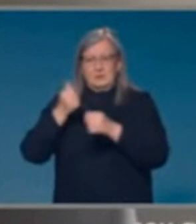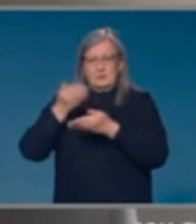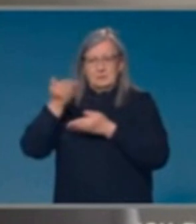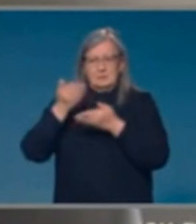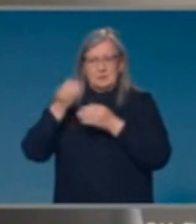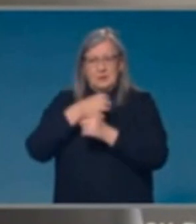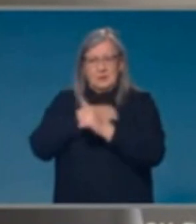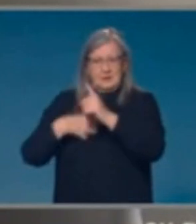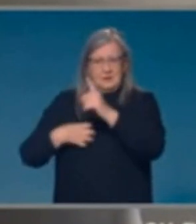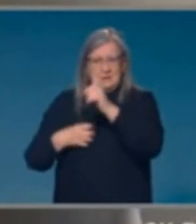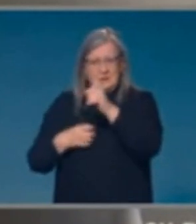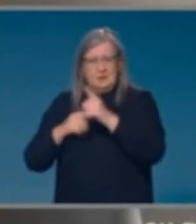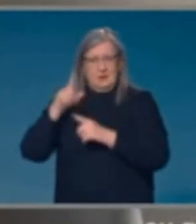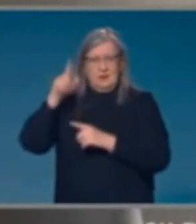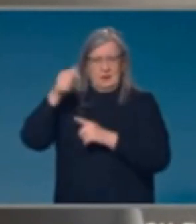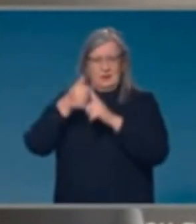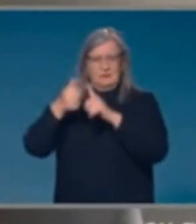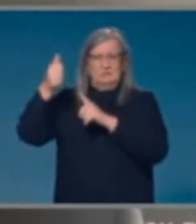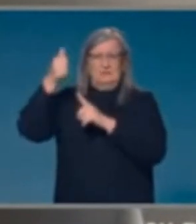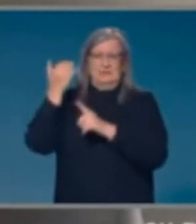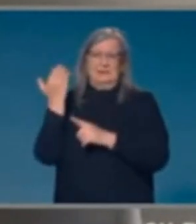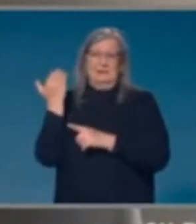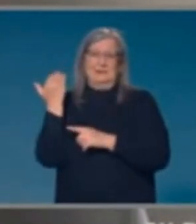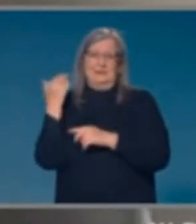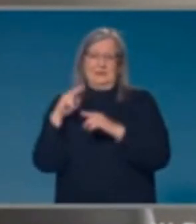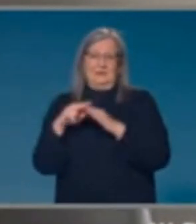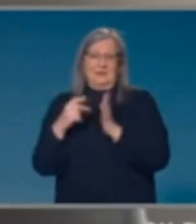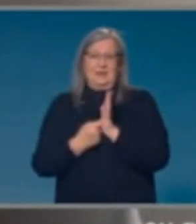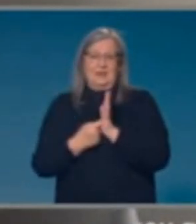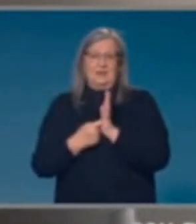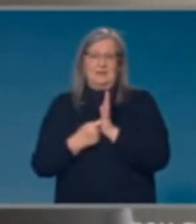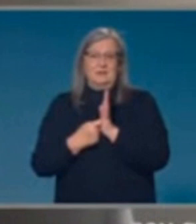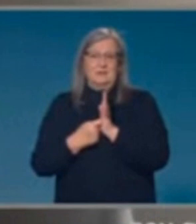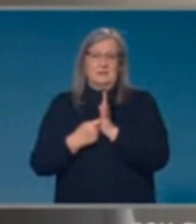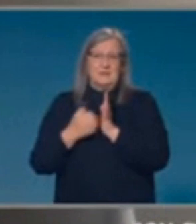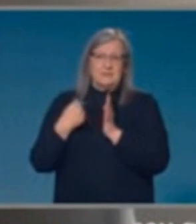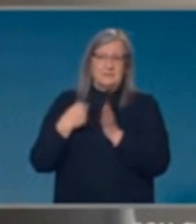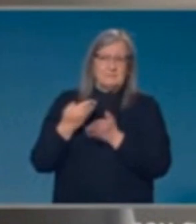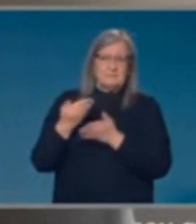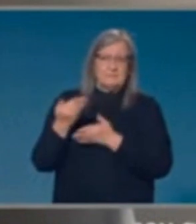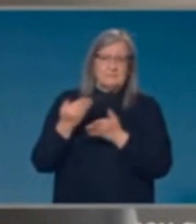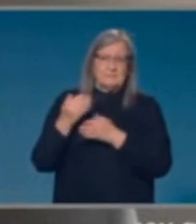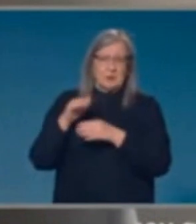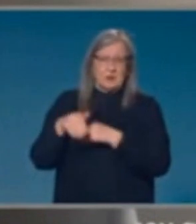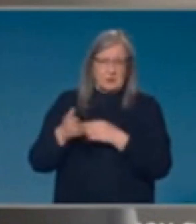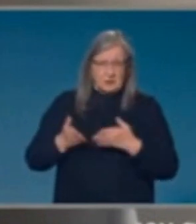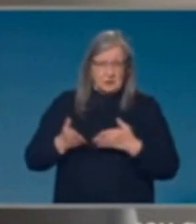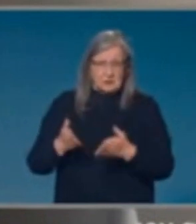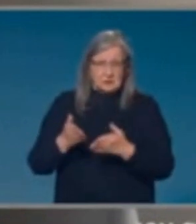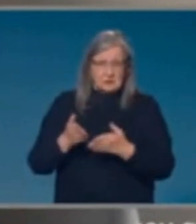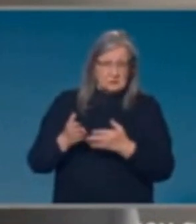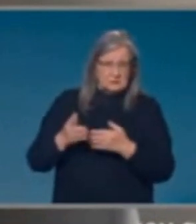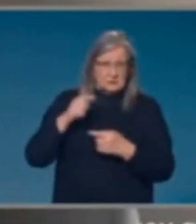on Friday, and we were discussing precisely this, an expedited green lane travel proposal for fully